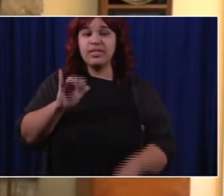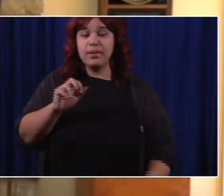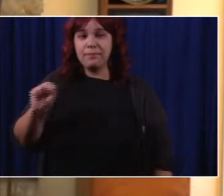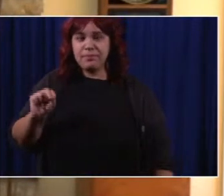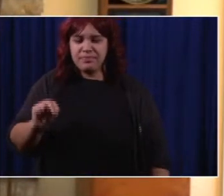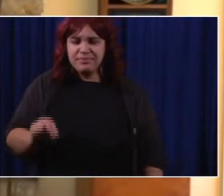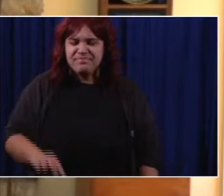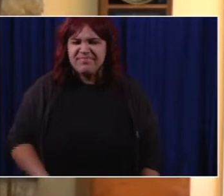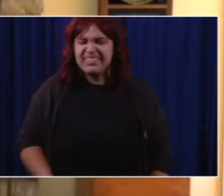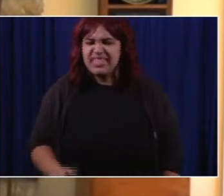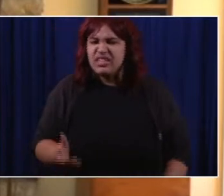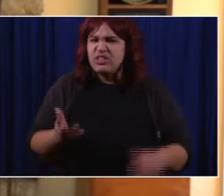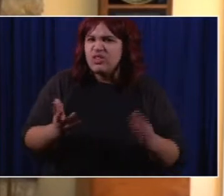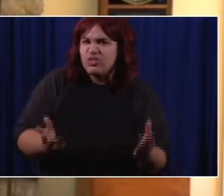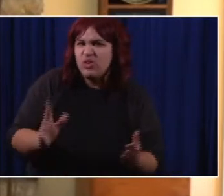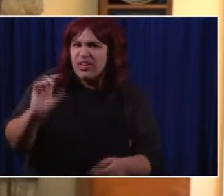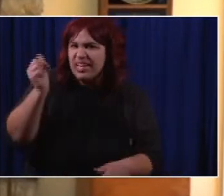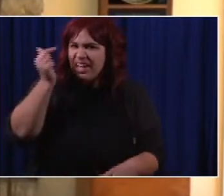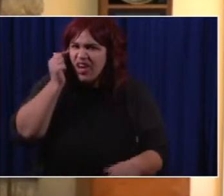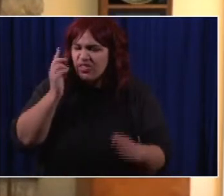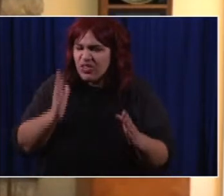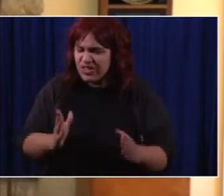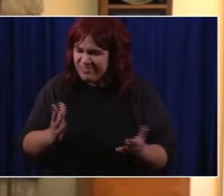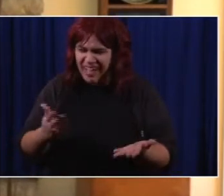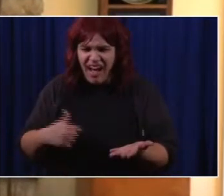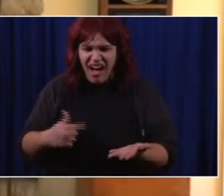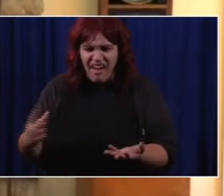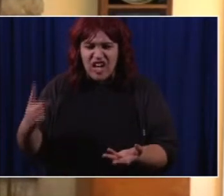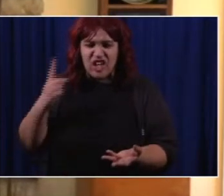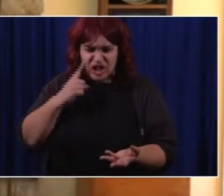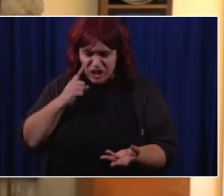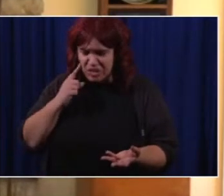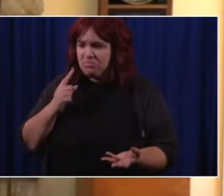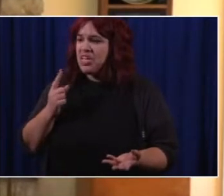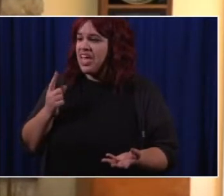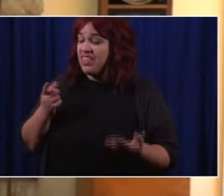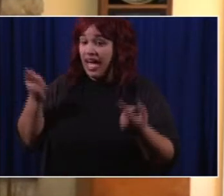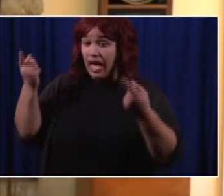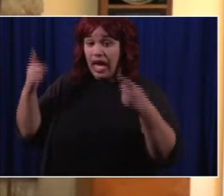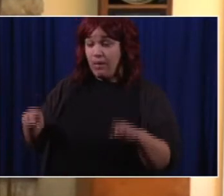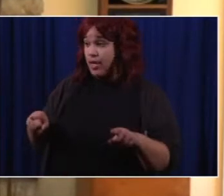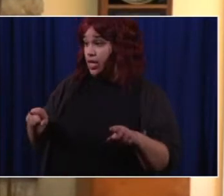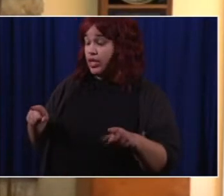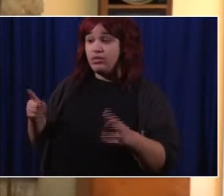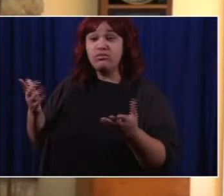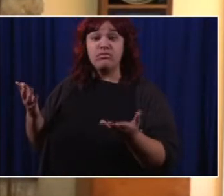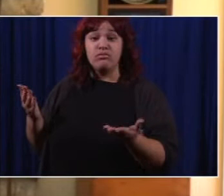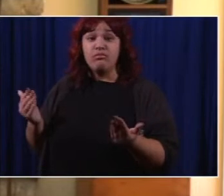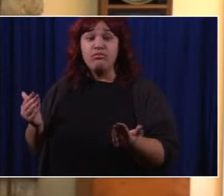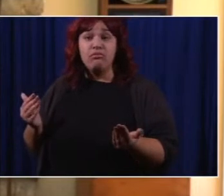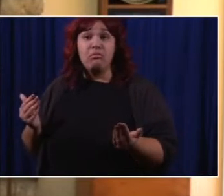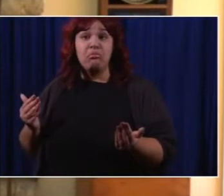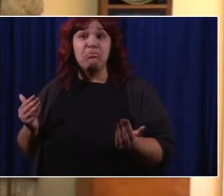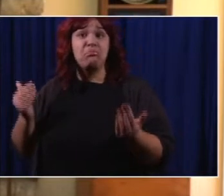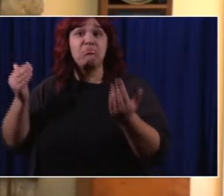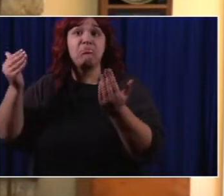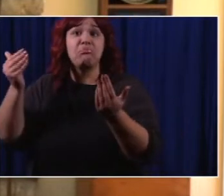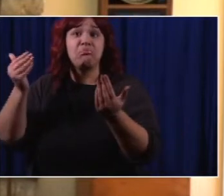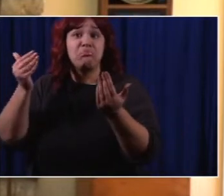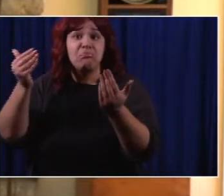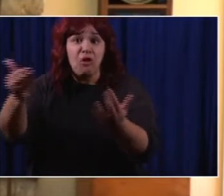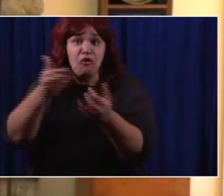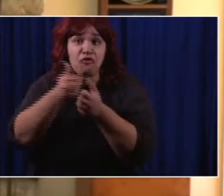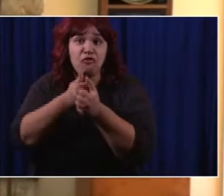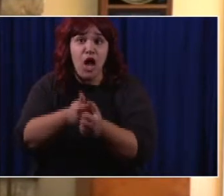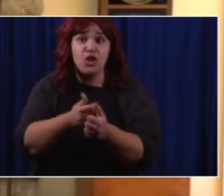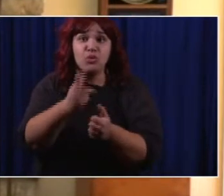will take longer than 1 week for this to tamp down, even if everyone were to just right now at this moment do 100% of the things that you've been